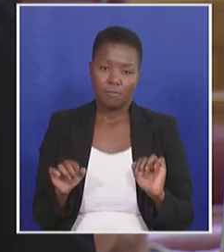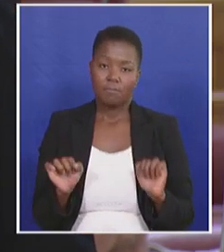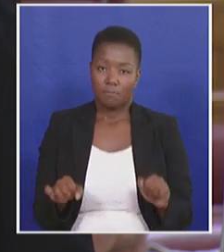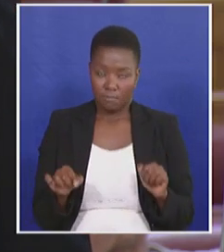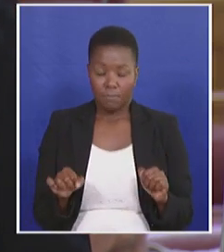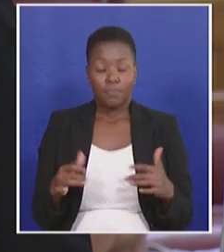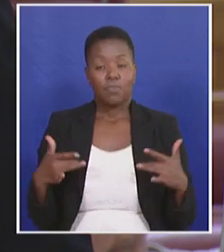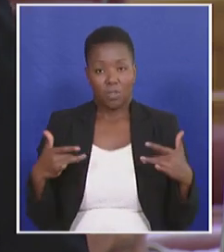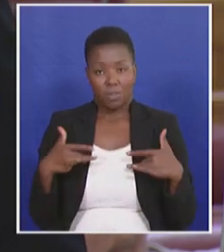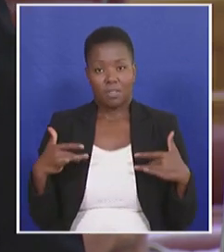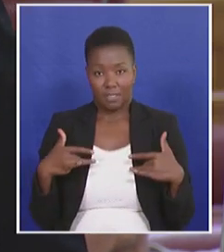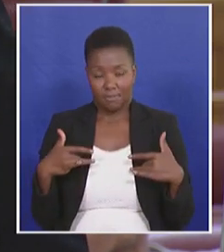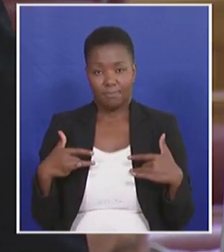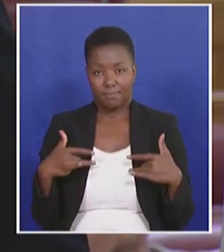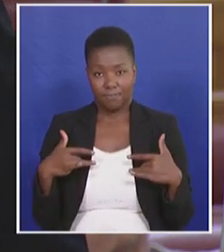concerning.